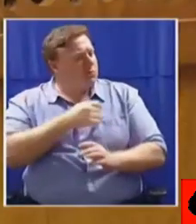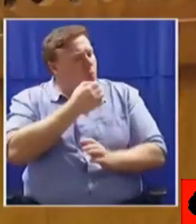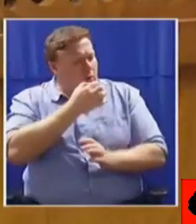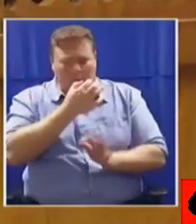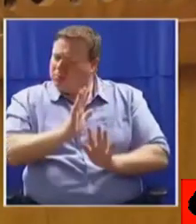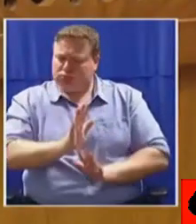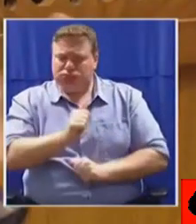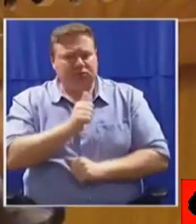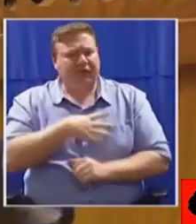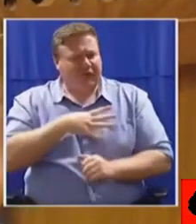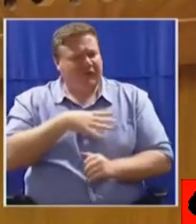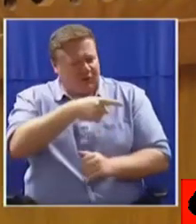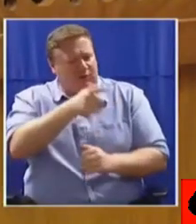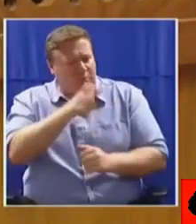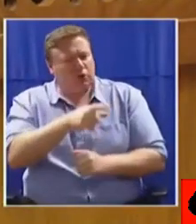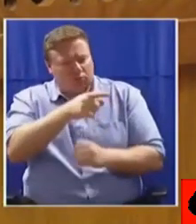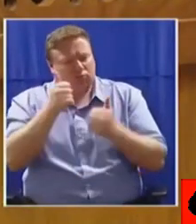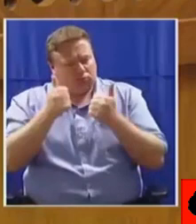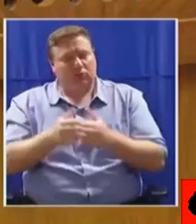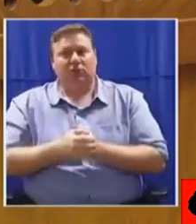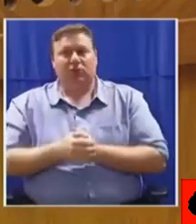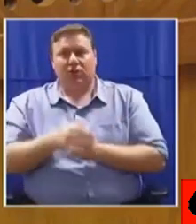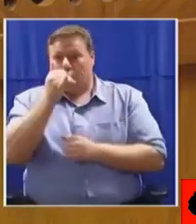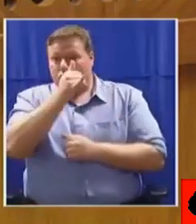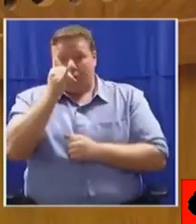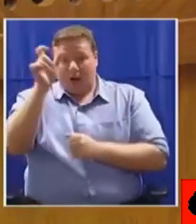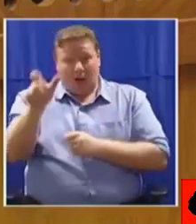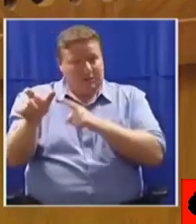that. The criminal was immediately